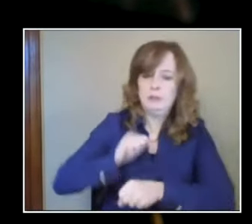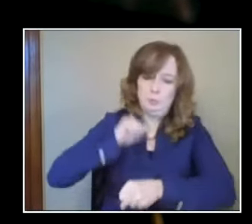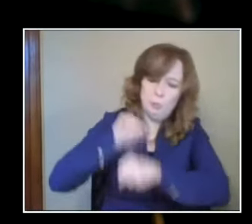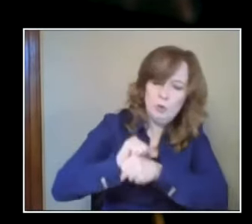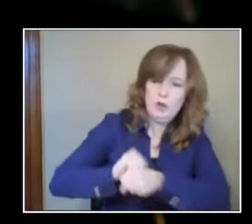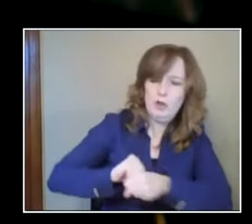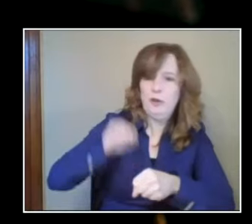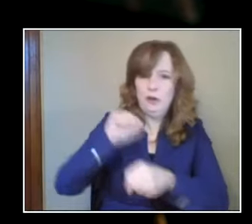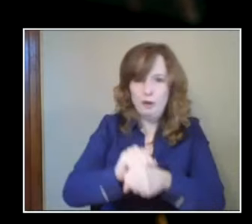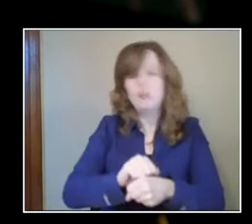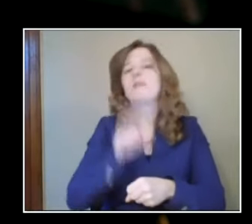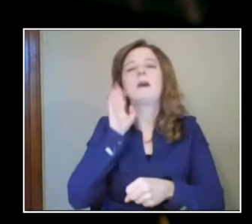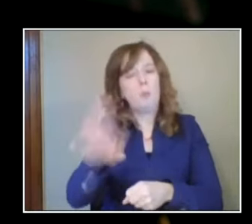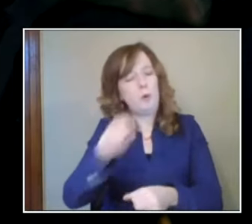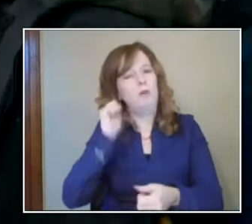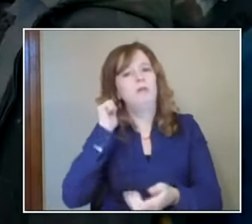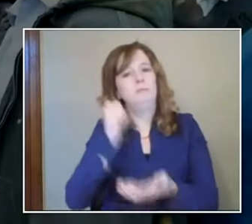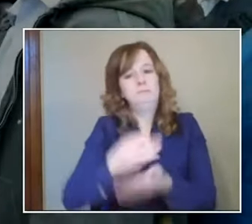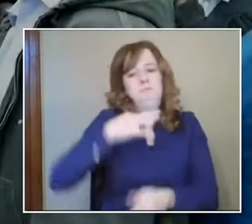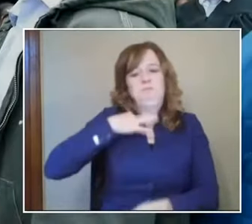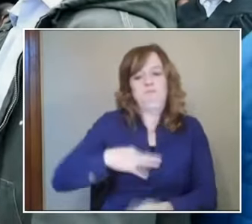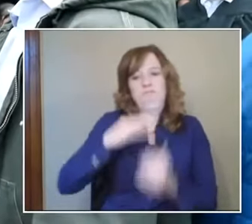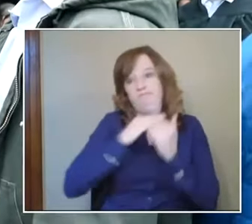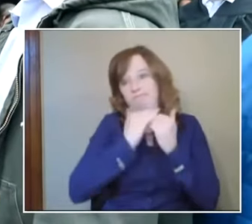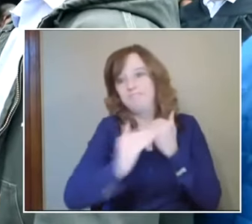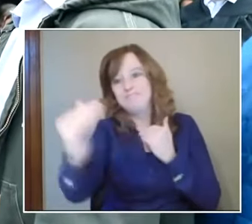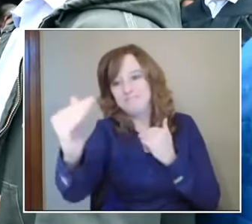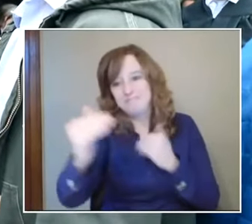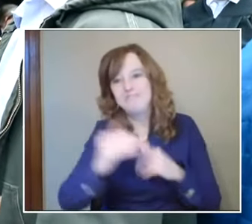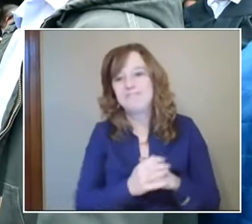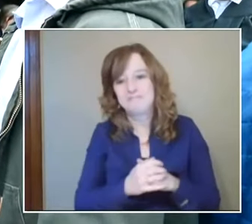go. We're happy to share some of those stories